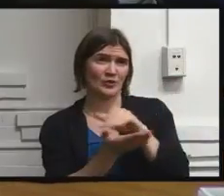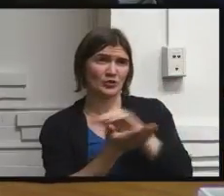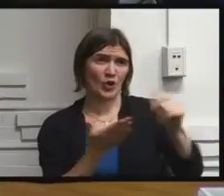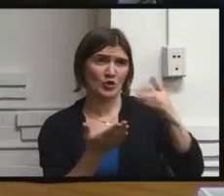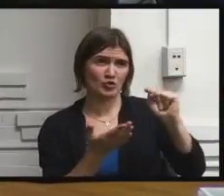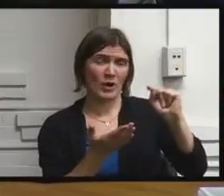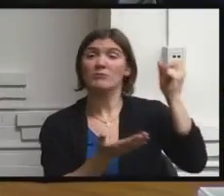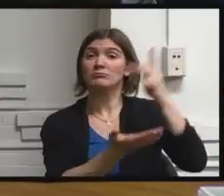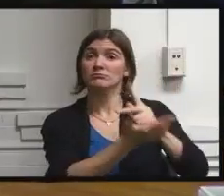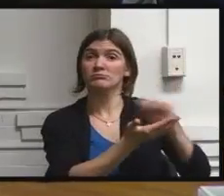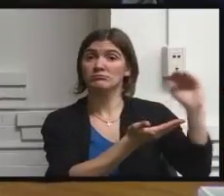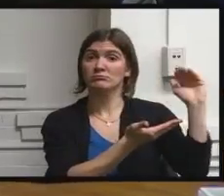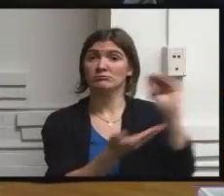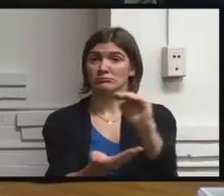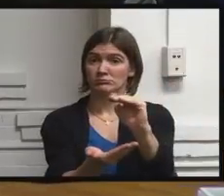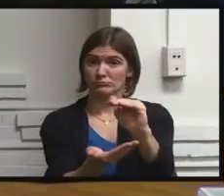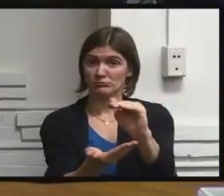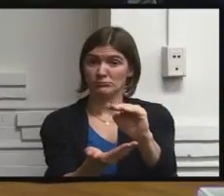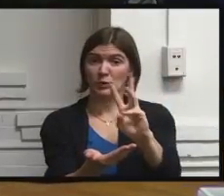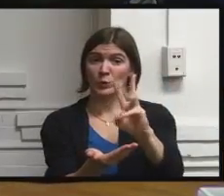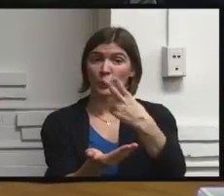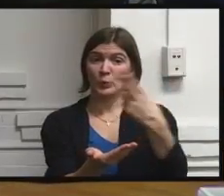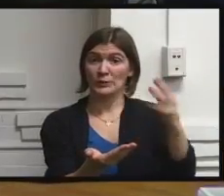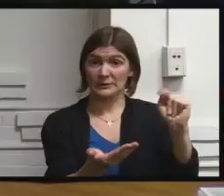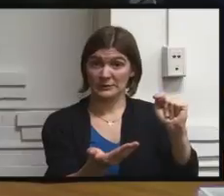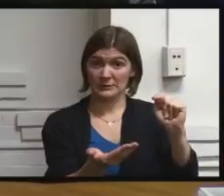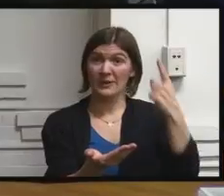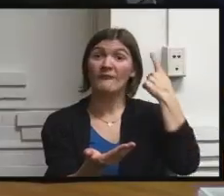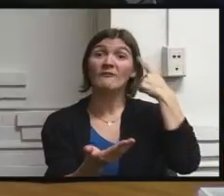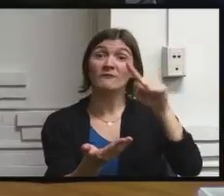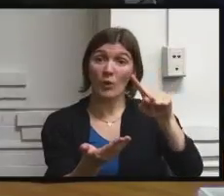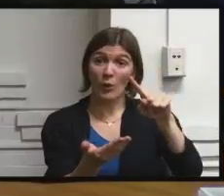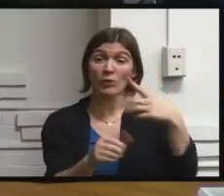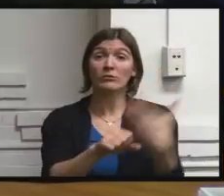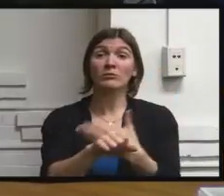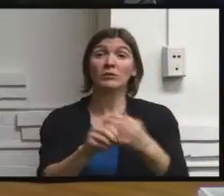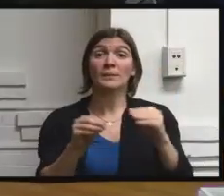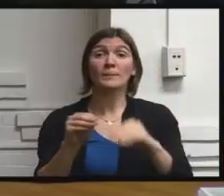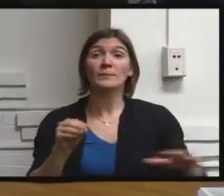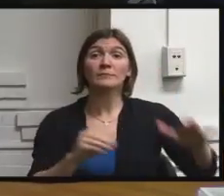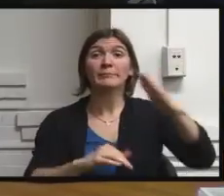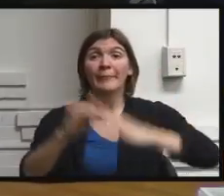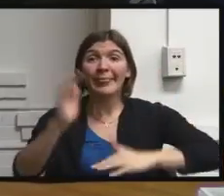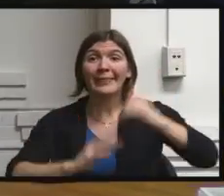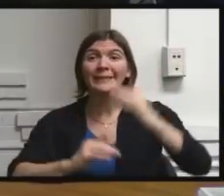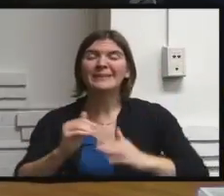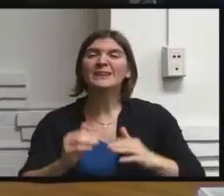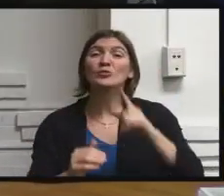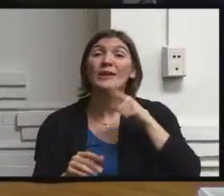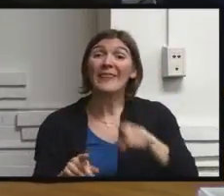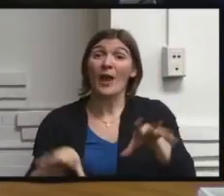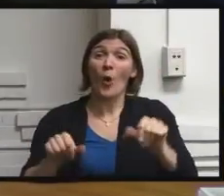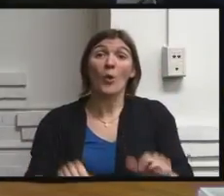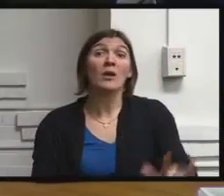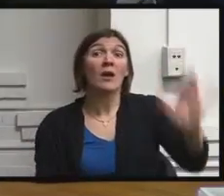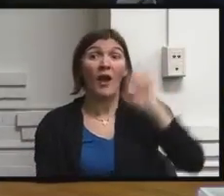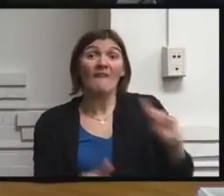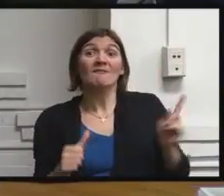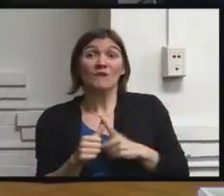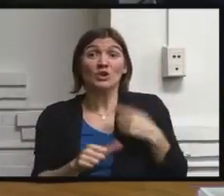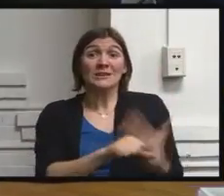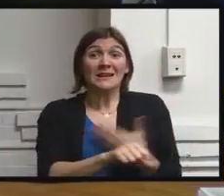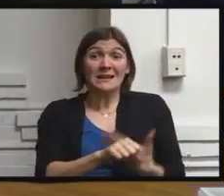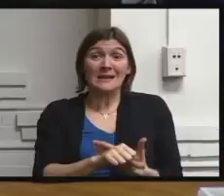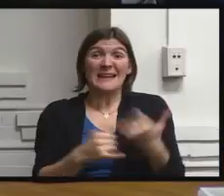$425,000 grant towards a set of improvements to properties that were among the first generation of properties improved here in